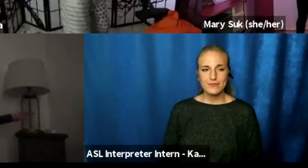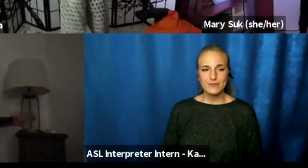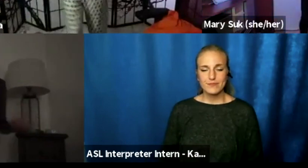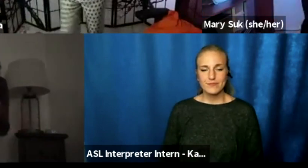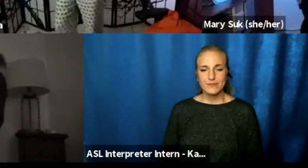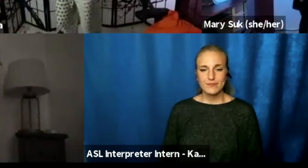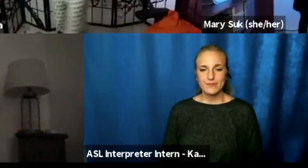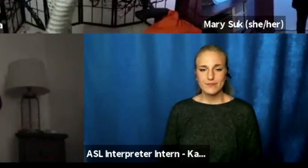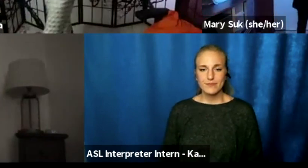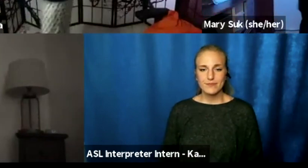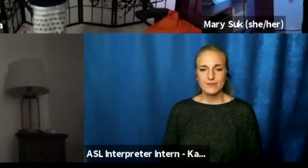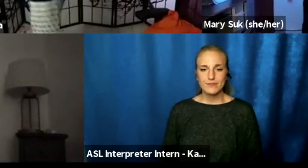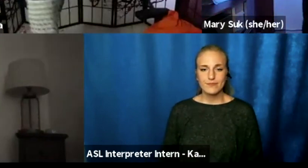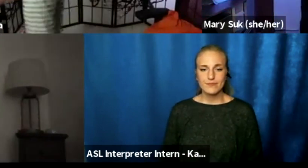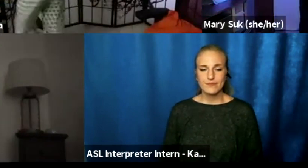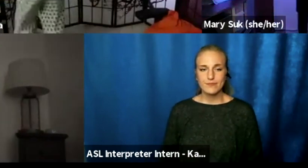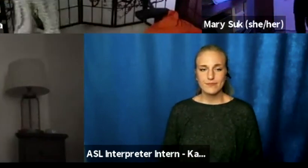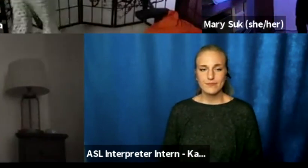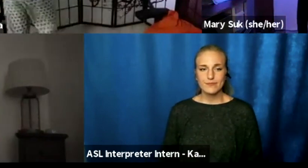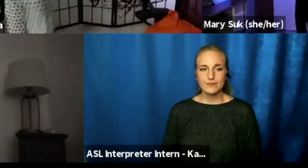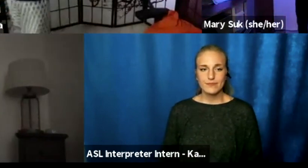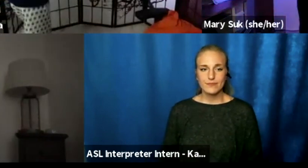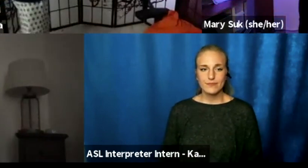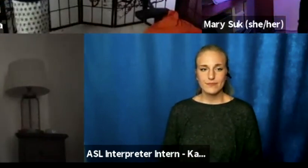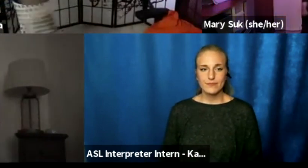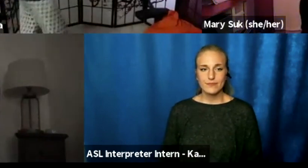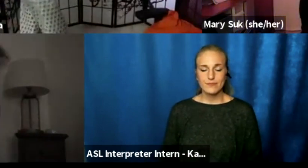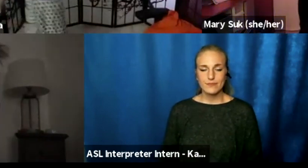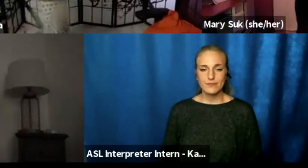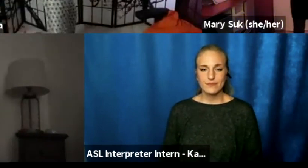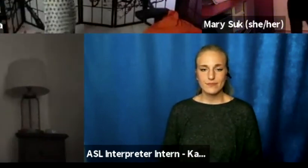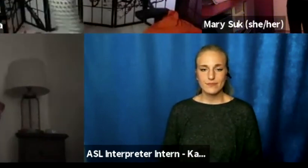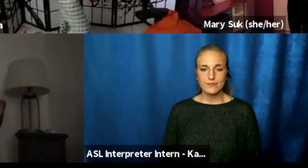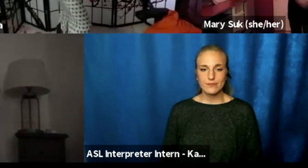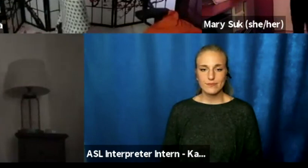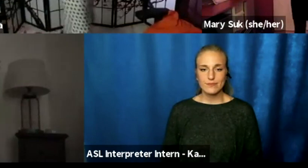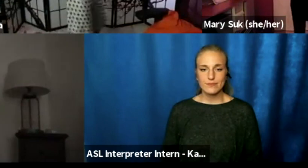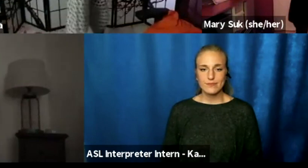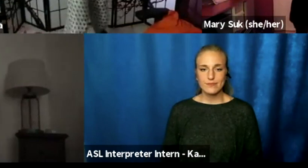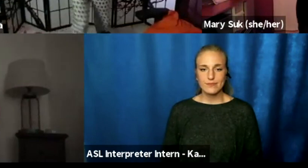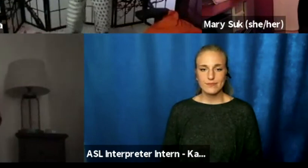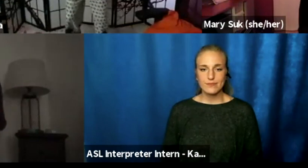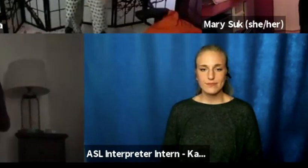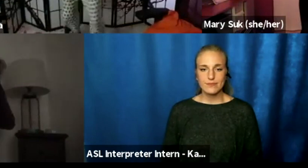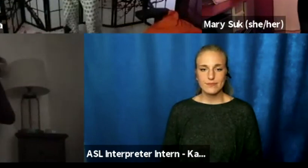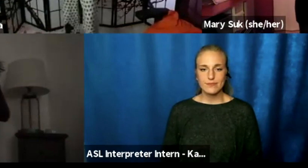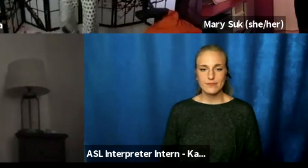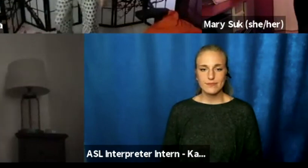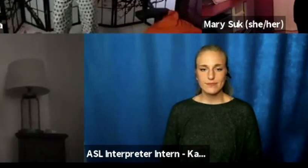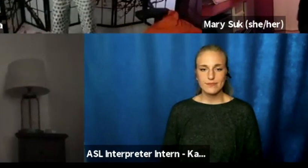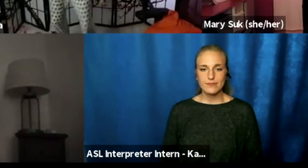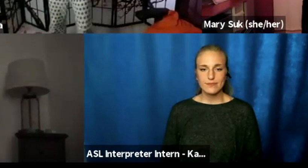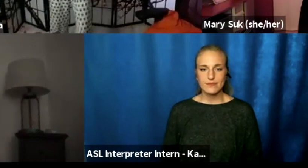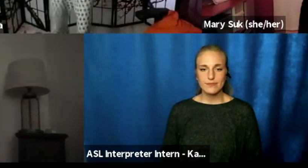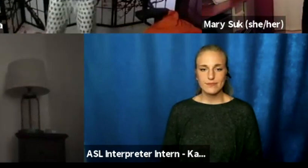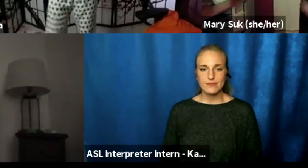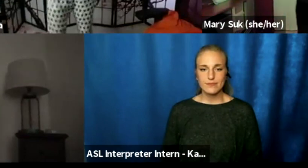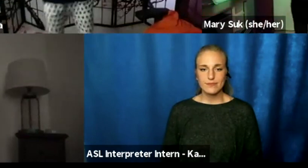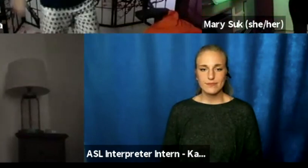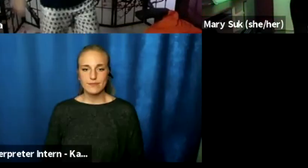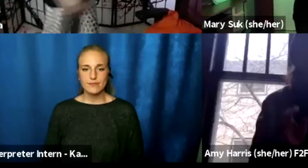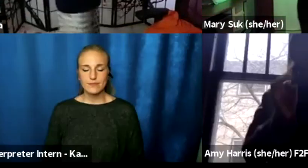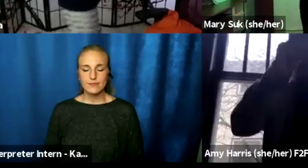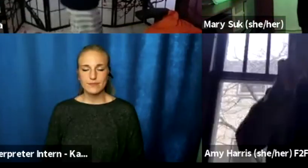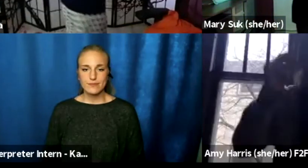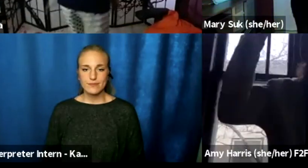Dawo yami ayikholana, buso wami awukholana,